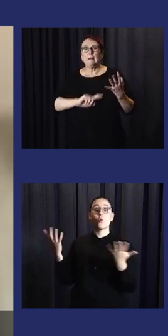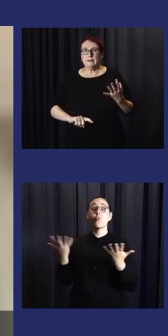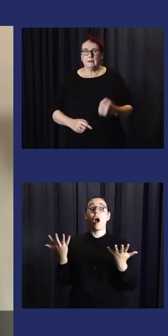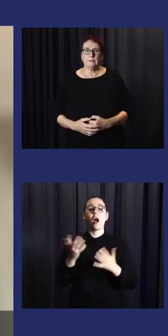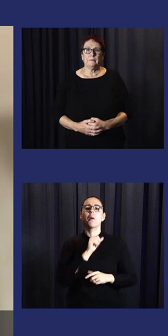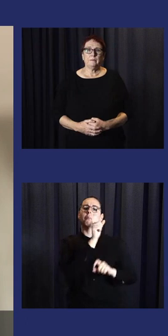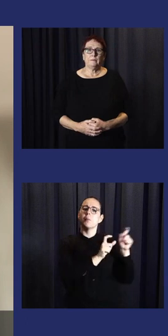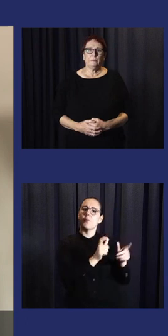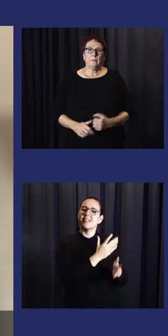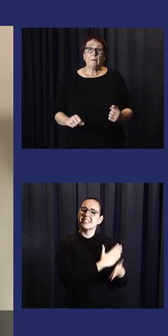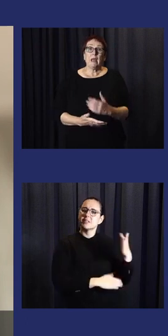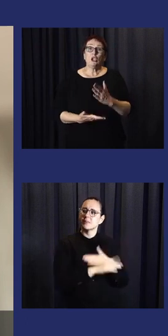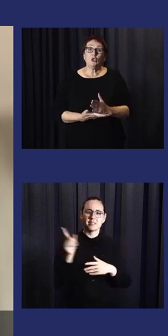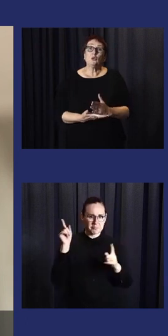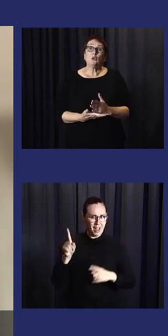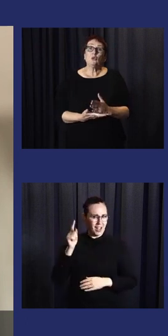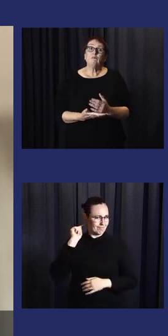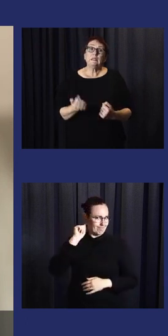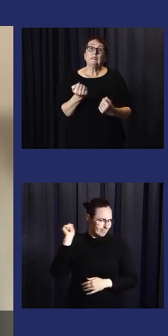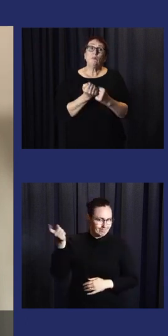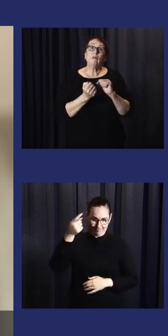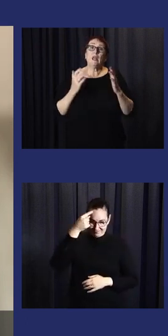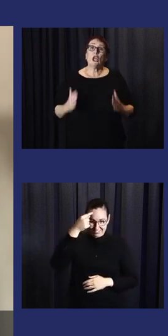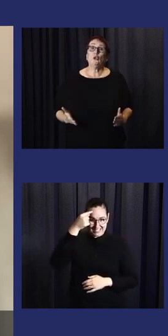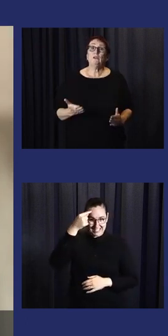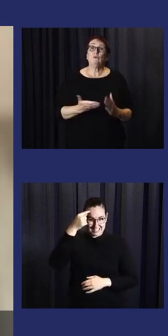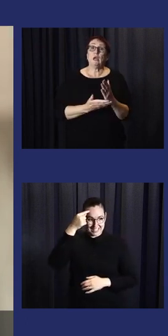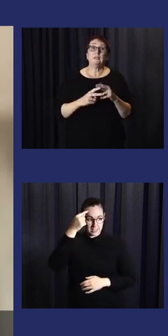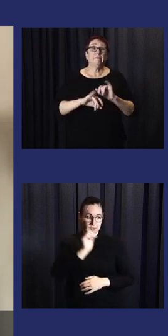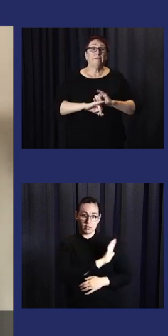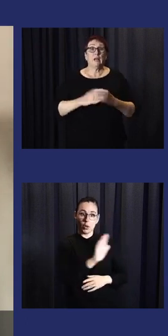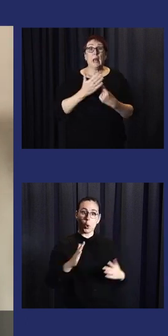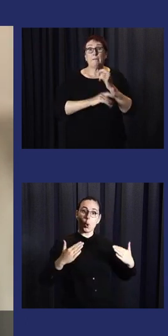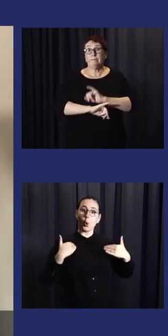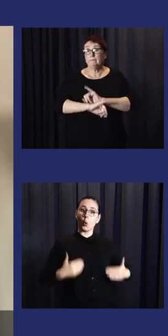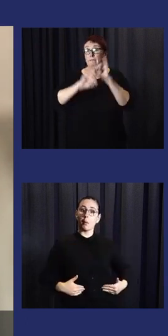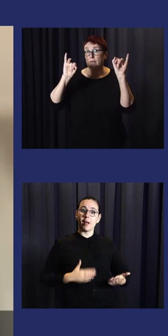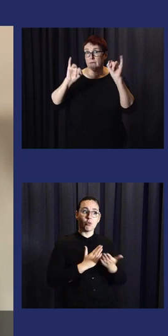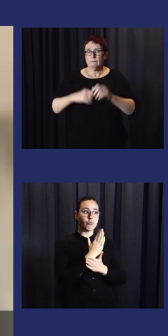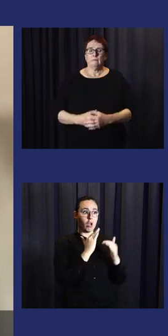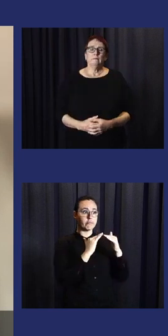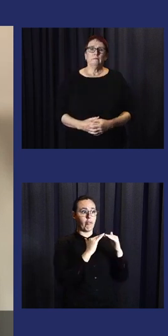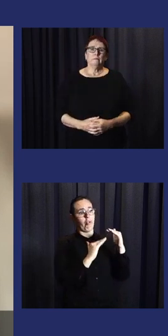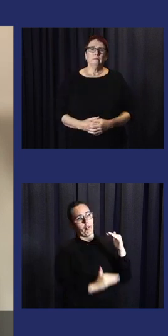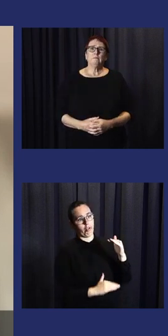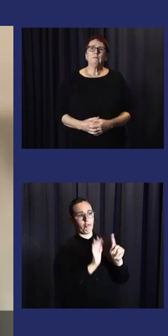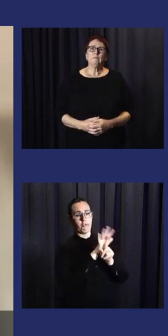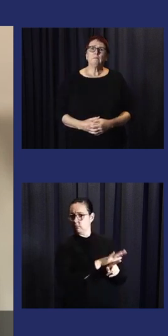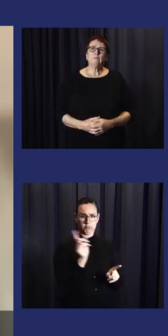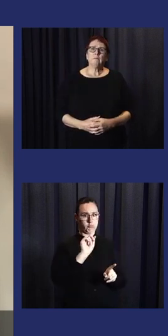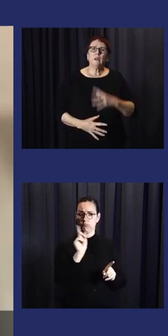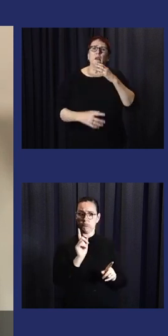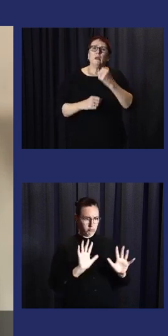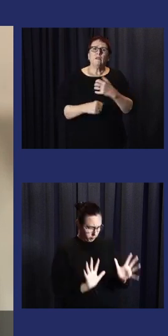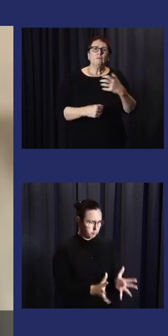that their human rights are upheld during times of emergency and that they are protected during,